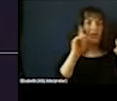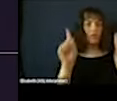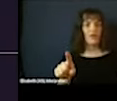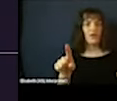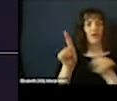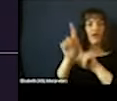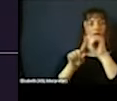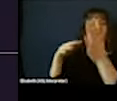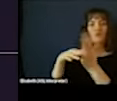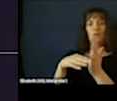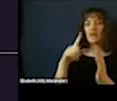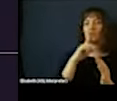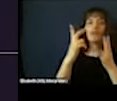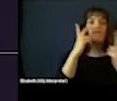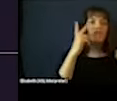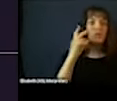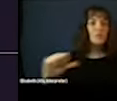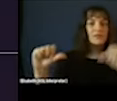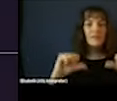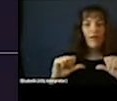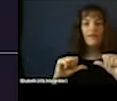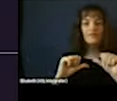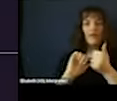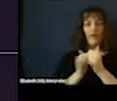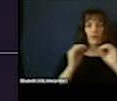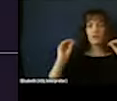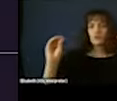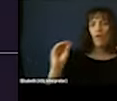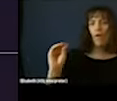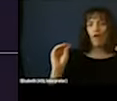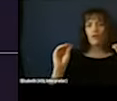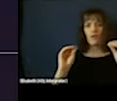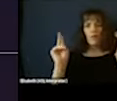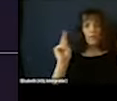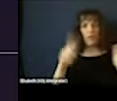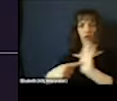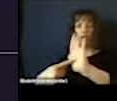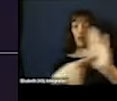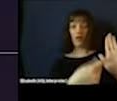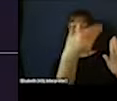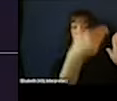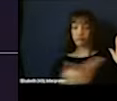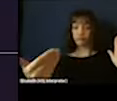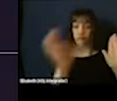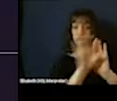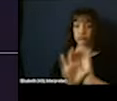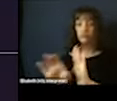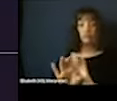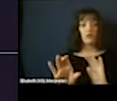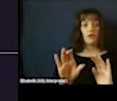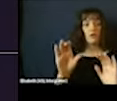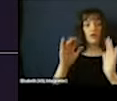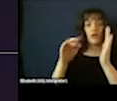really visual science. So the way that it's taught, the way that it's presented to the public, the way that astronomers deal with data and tackle astronomy